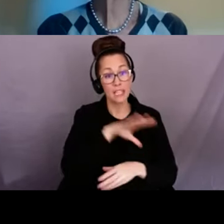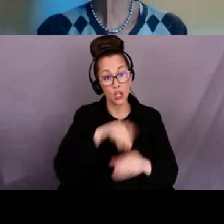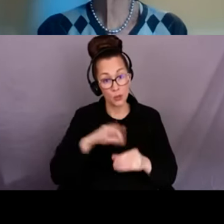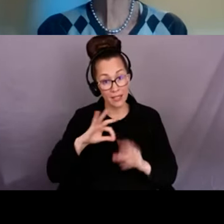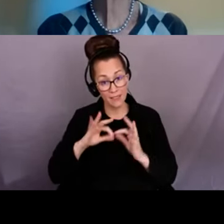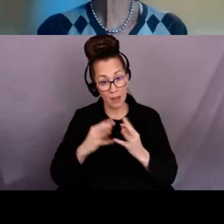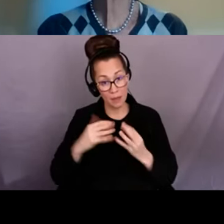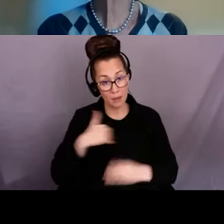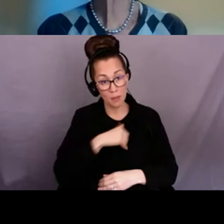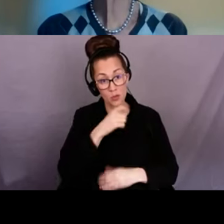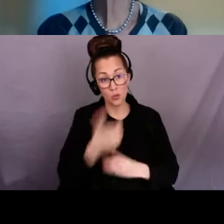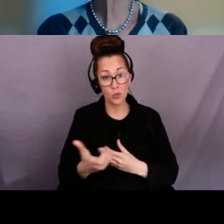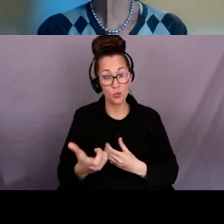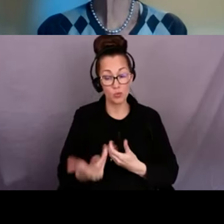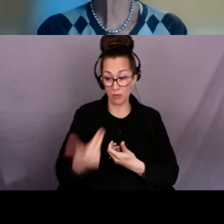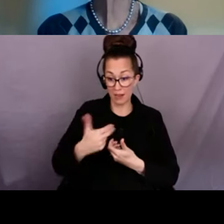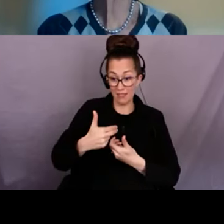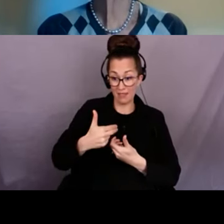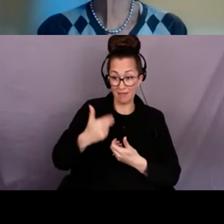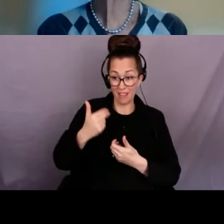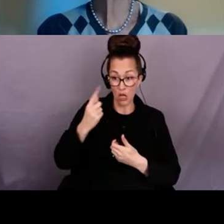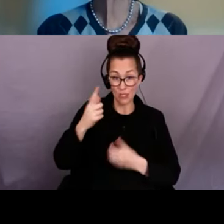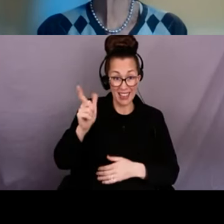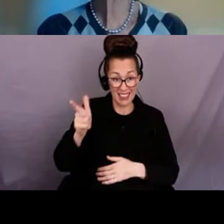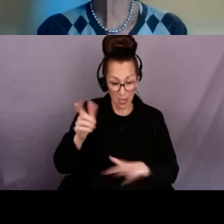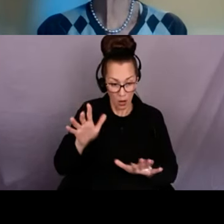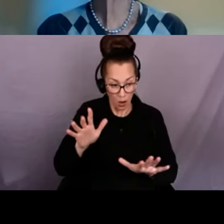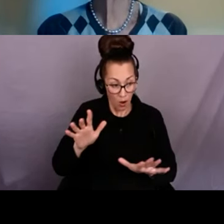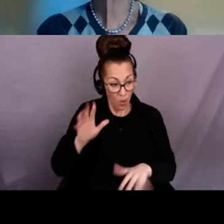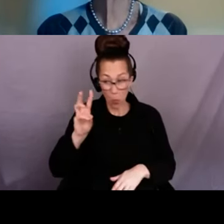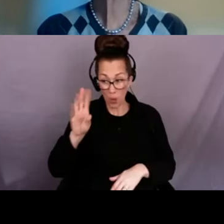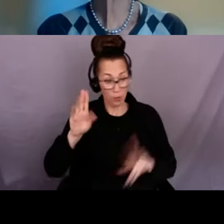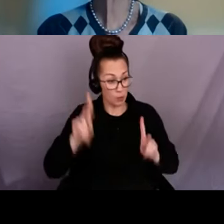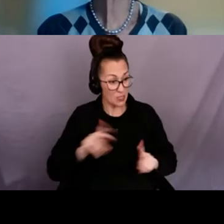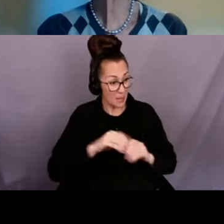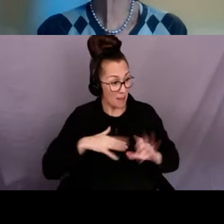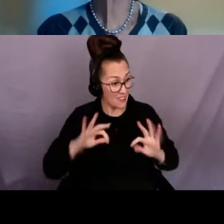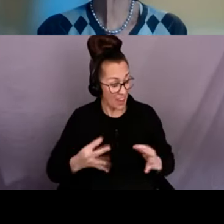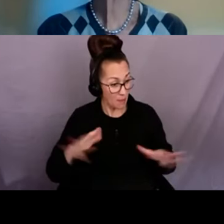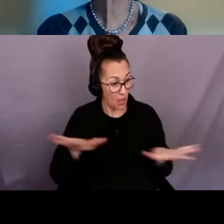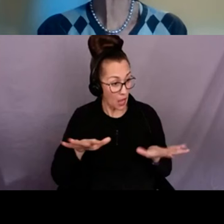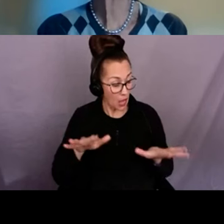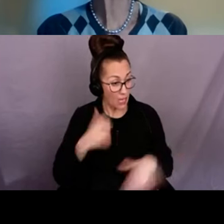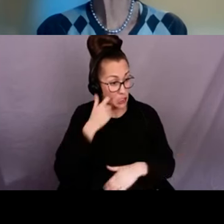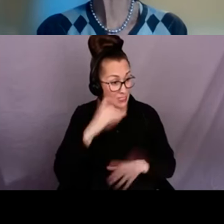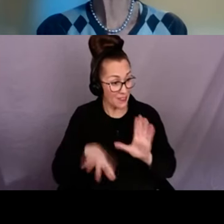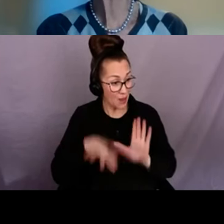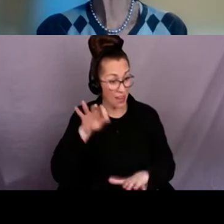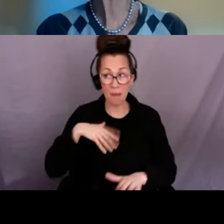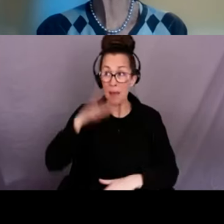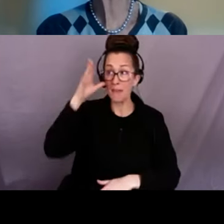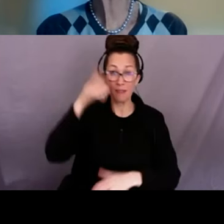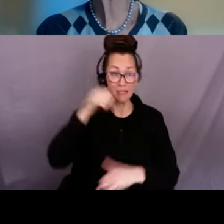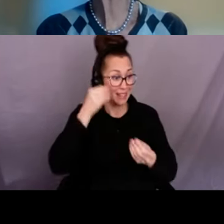who come late to the knowledge that they have a Willowbrook class member in their family because their parents did not disclose that to